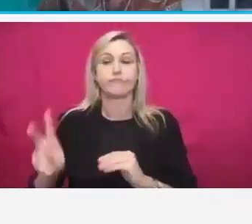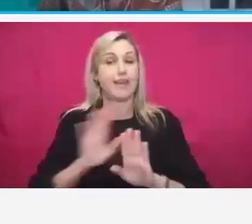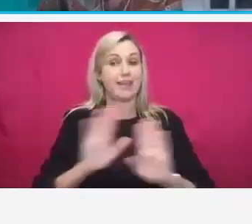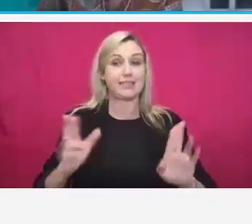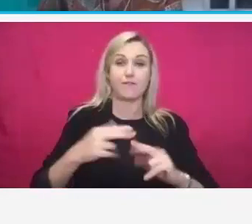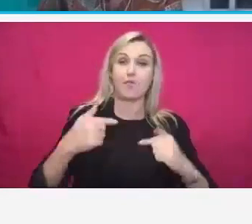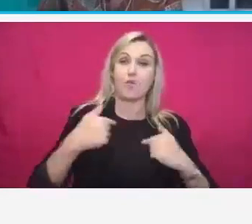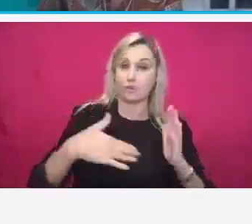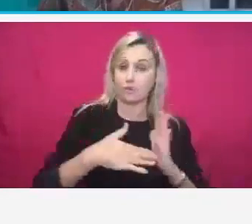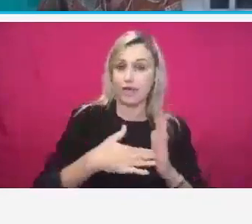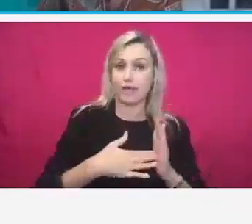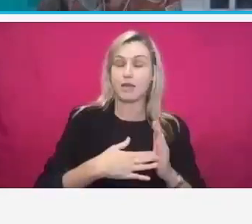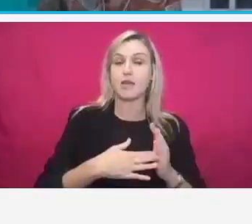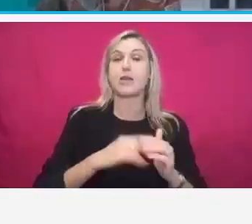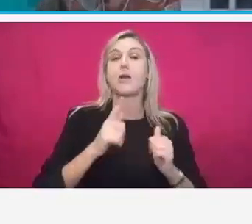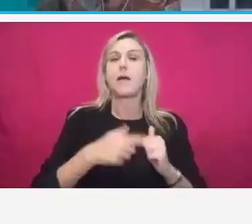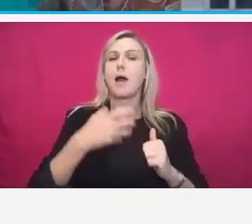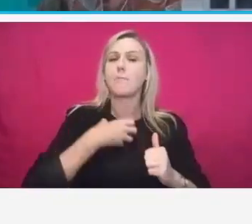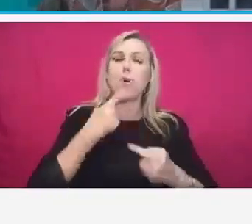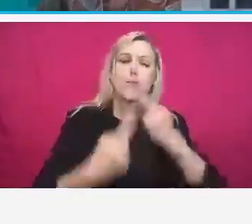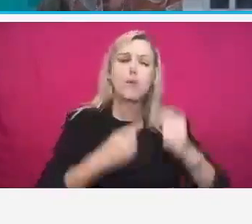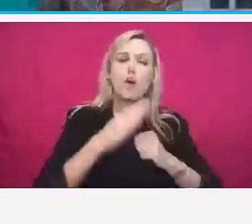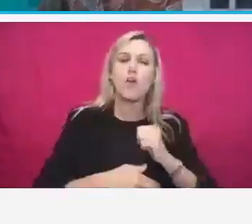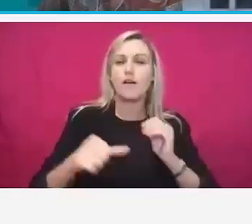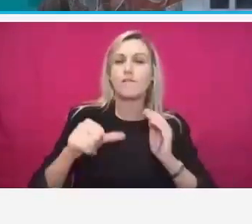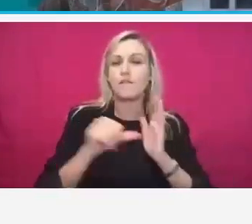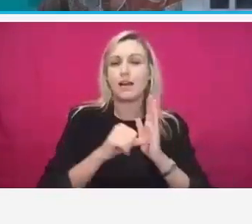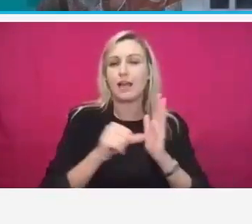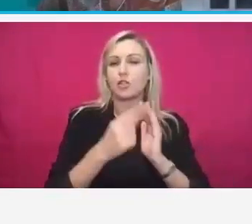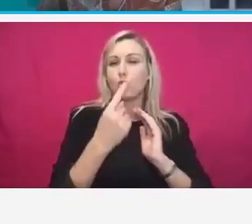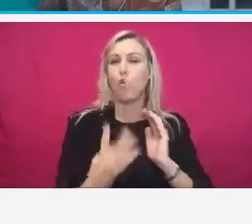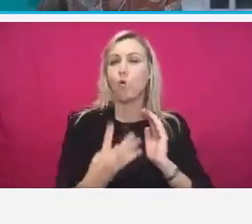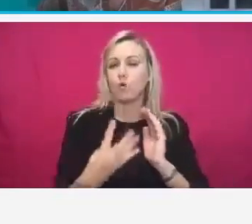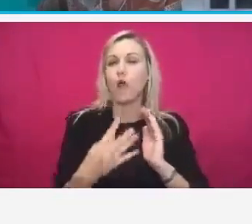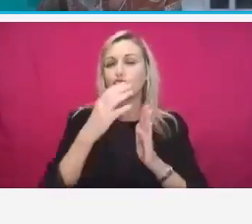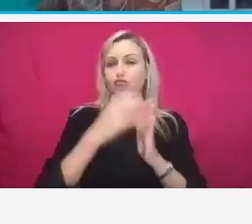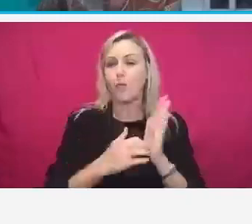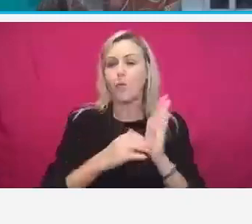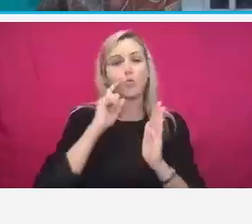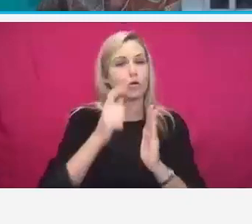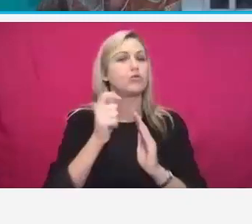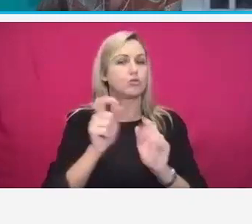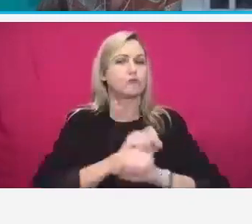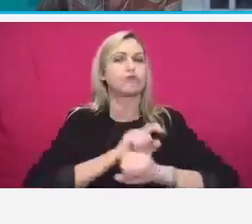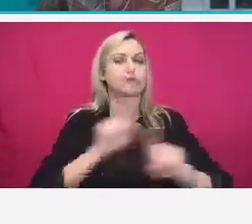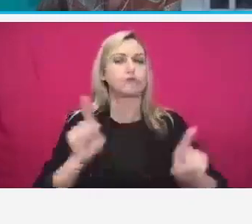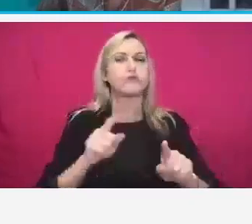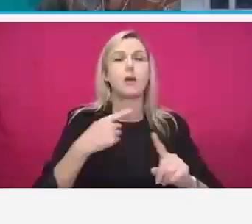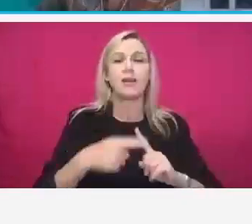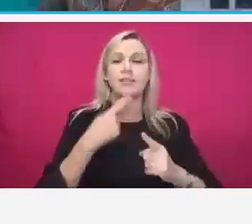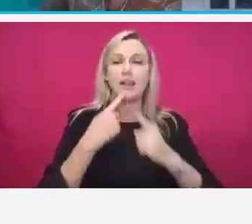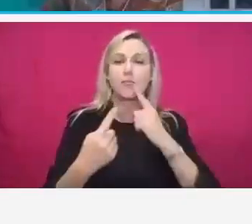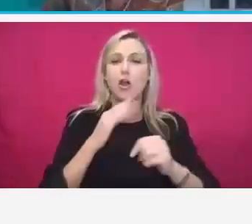the detailed template for the quarterly financial report will be submitted in the coming weeks, along with the advice